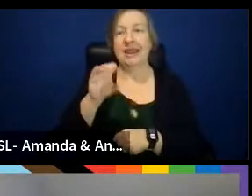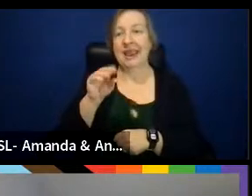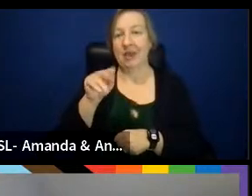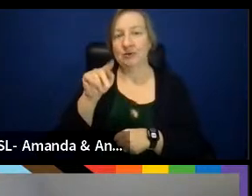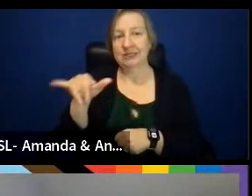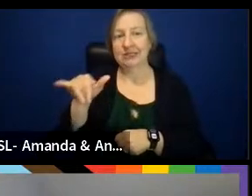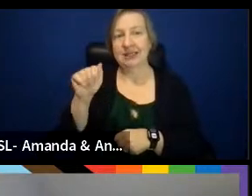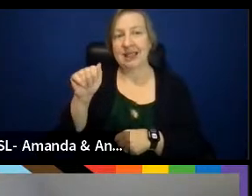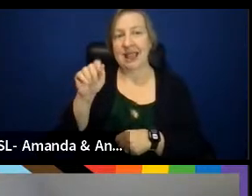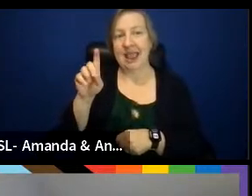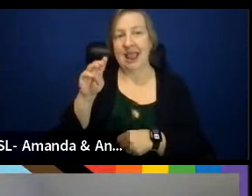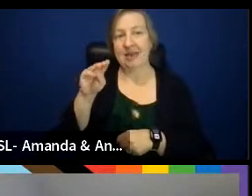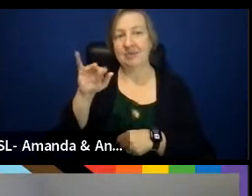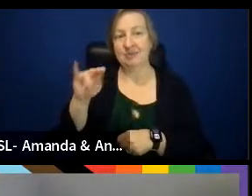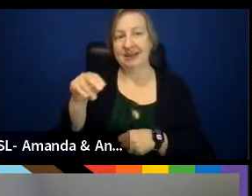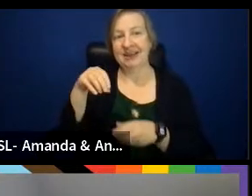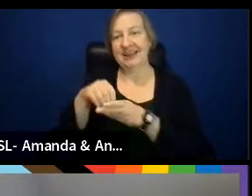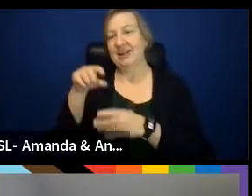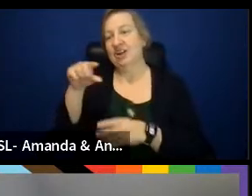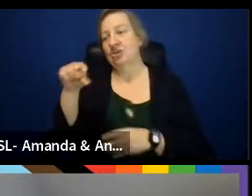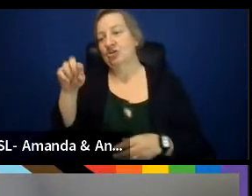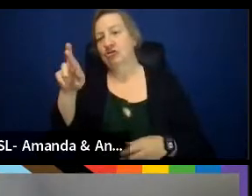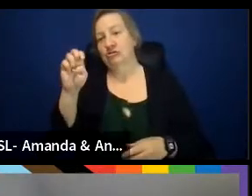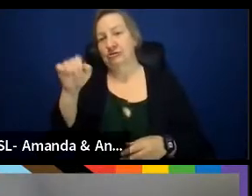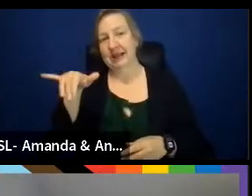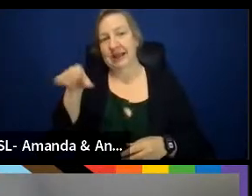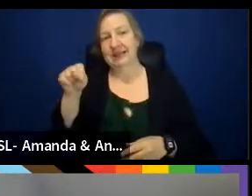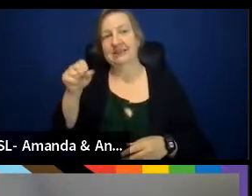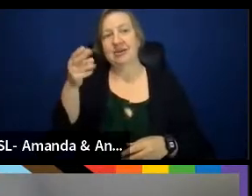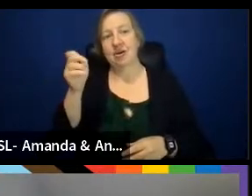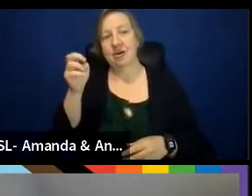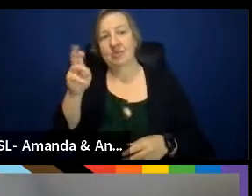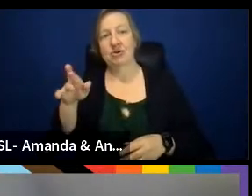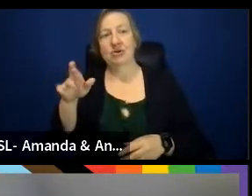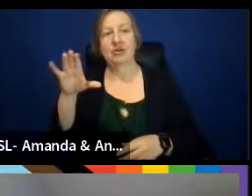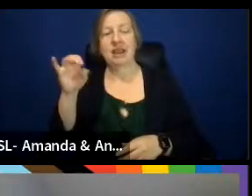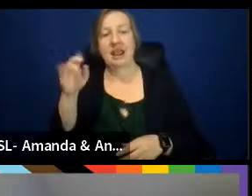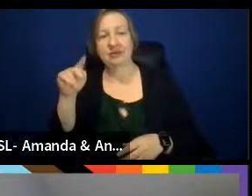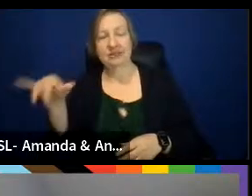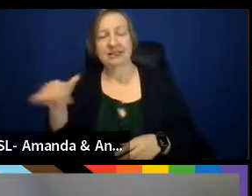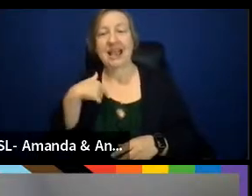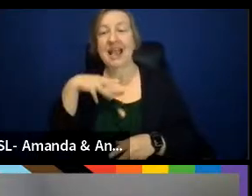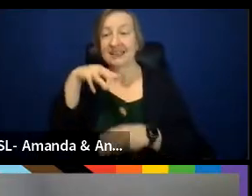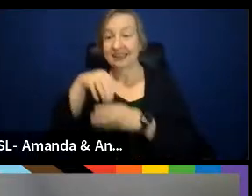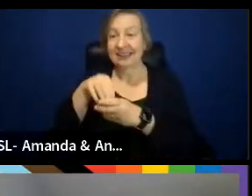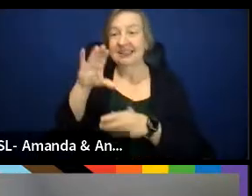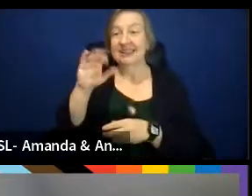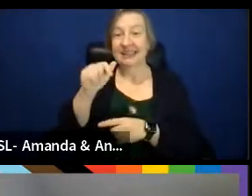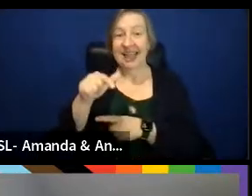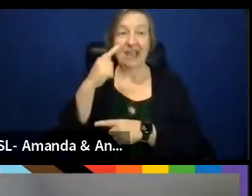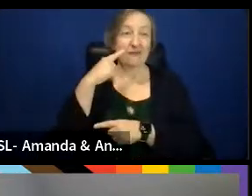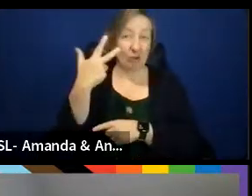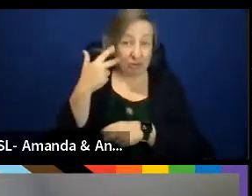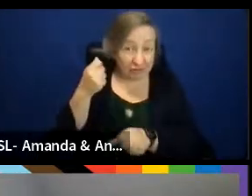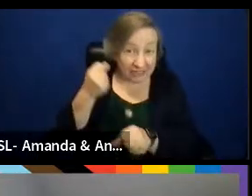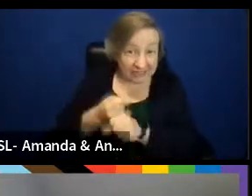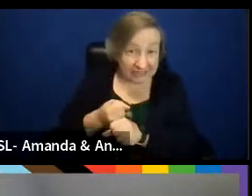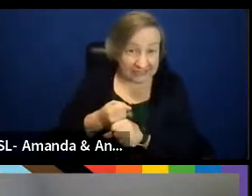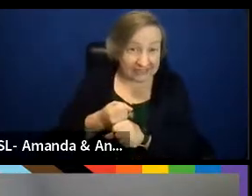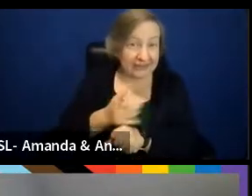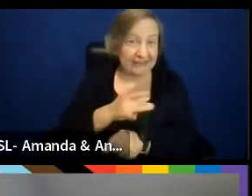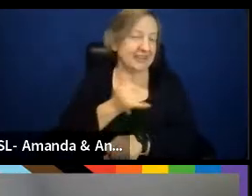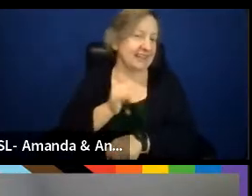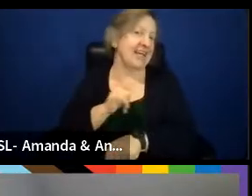for Grace Harbor County. I've been on the CAG for 3 years. I feel like I've been with you